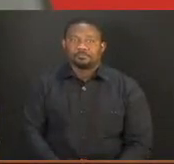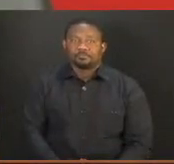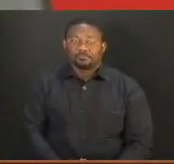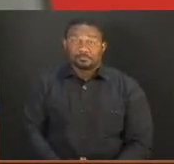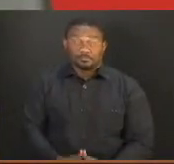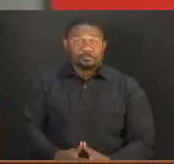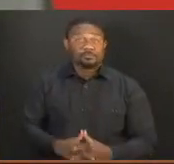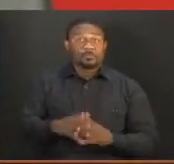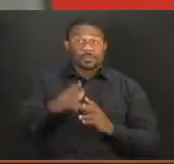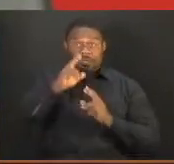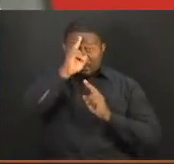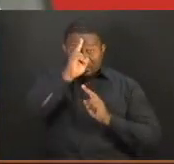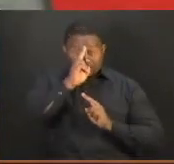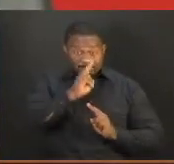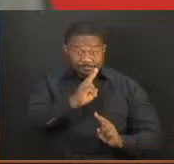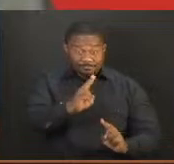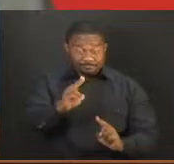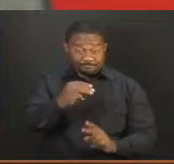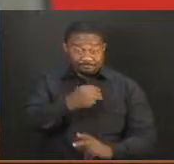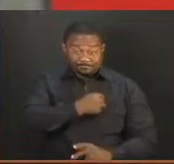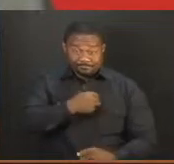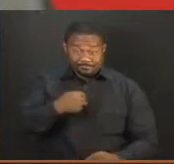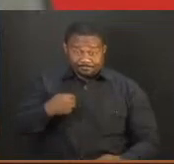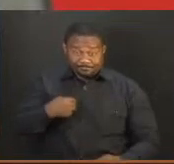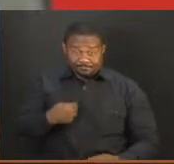Honorable members.